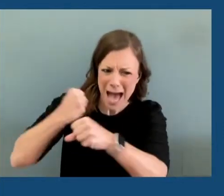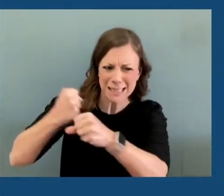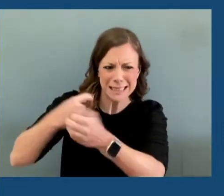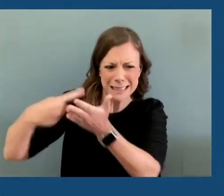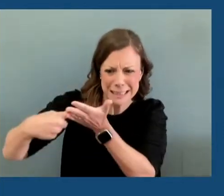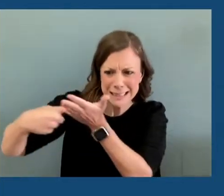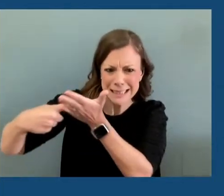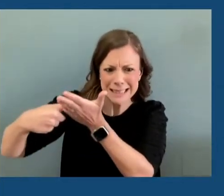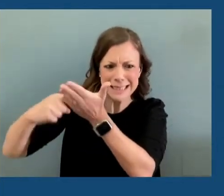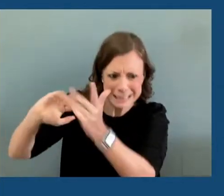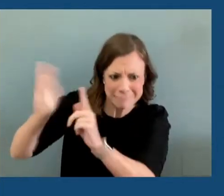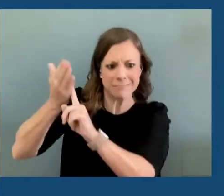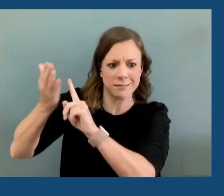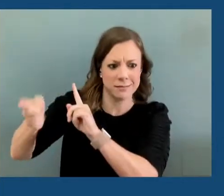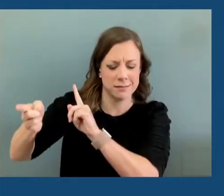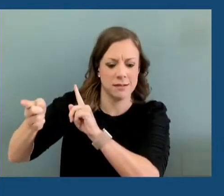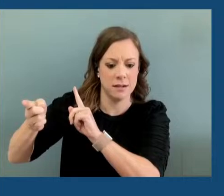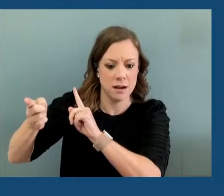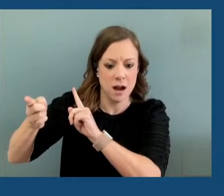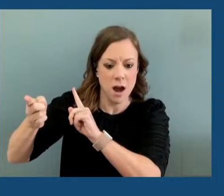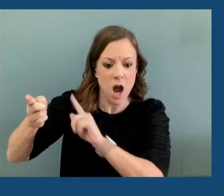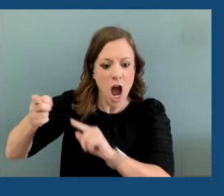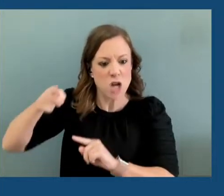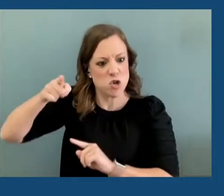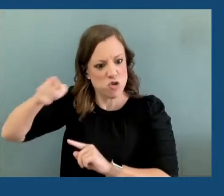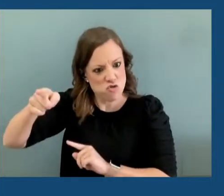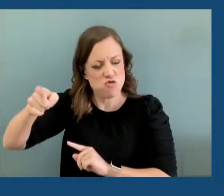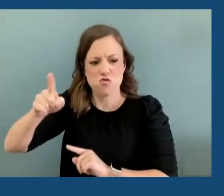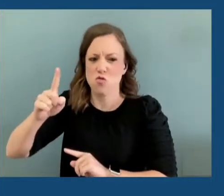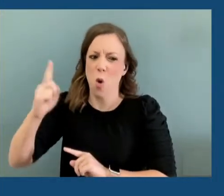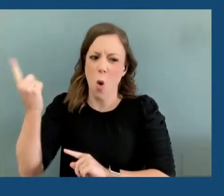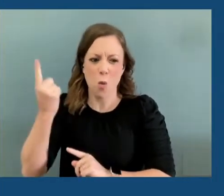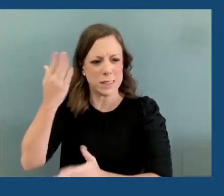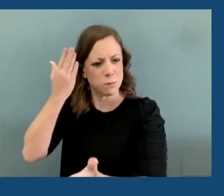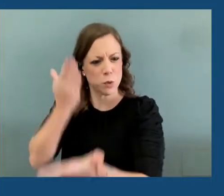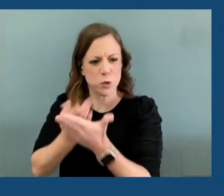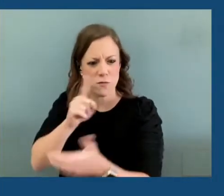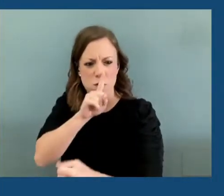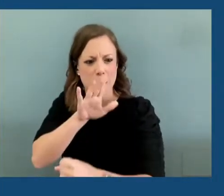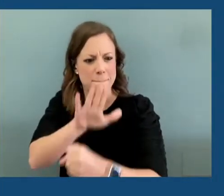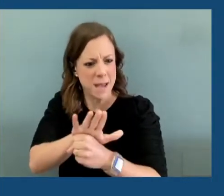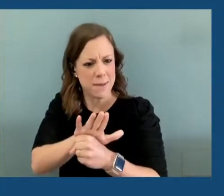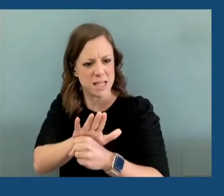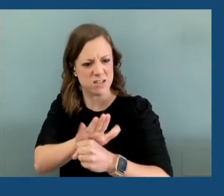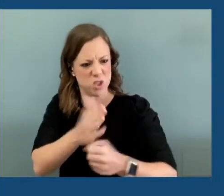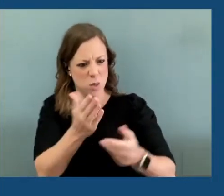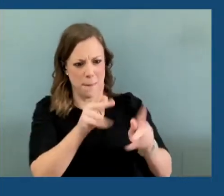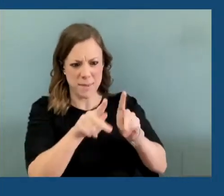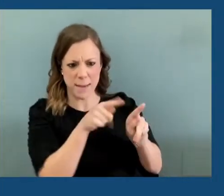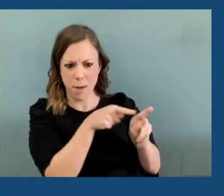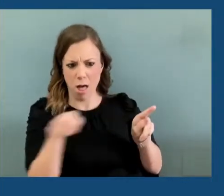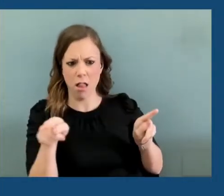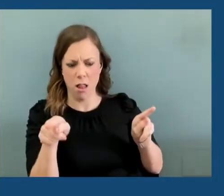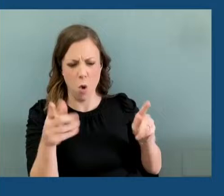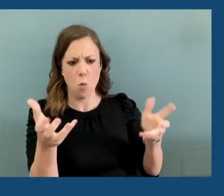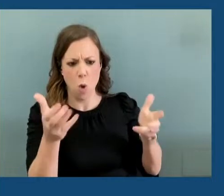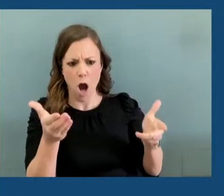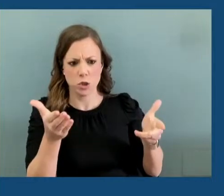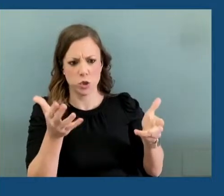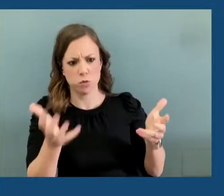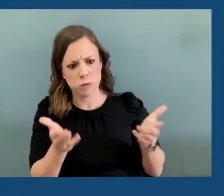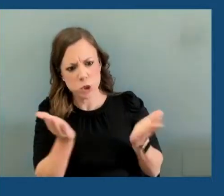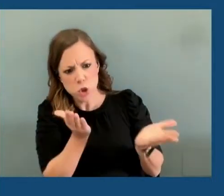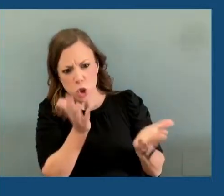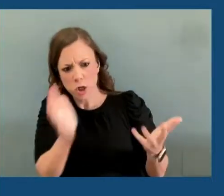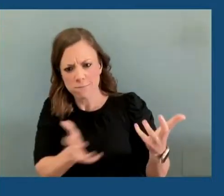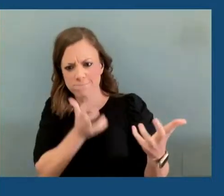to true public service because you know what it's all about. And I want to thank our mayor for being here as well for many great announcements. John Coyne,